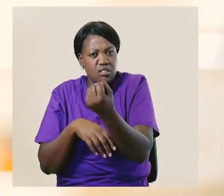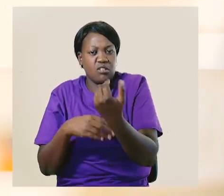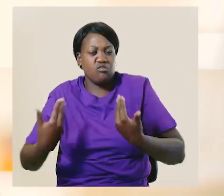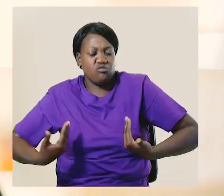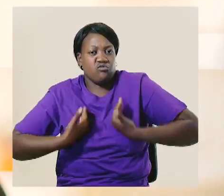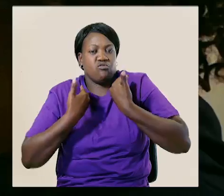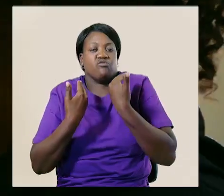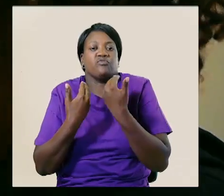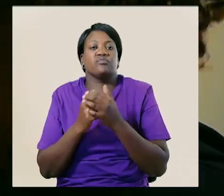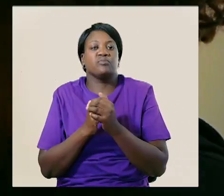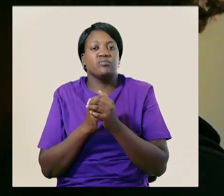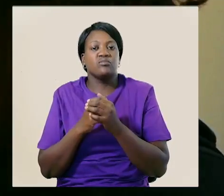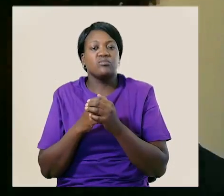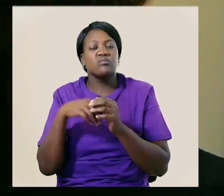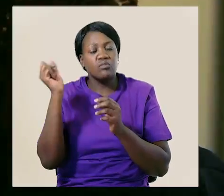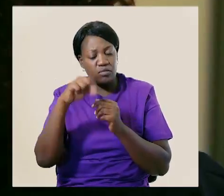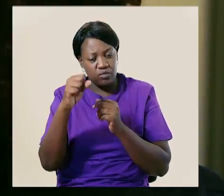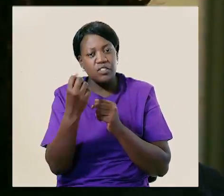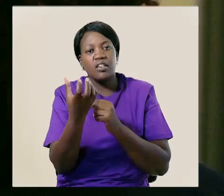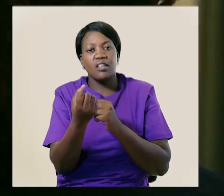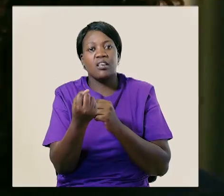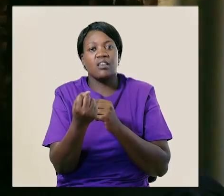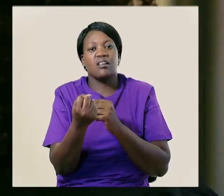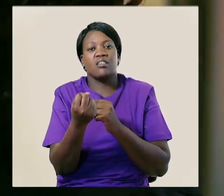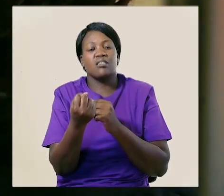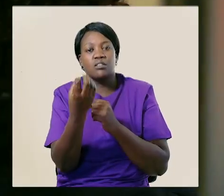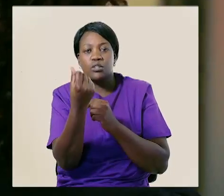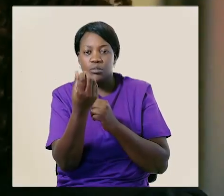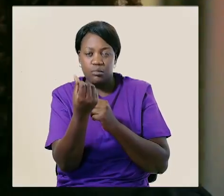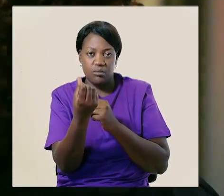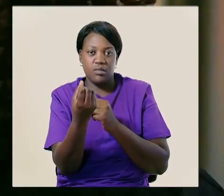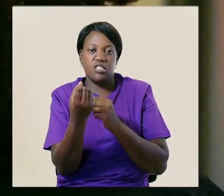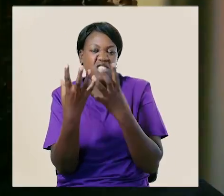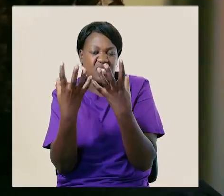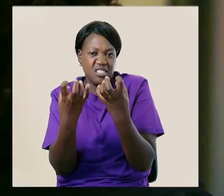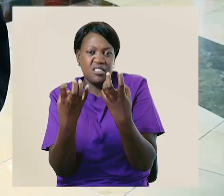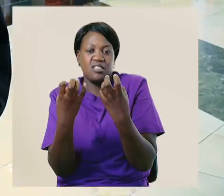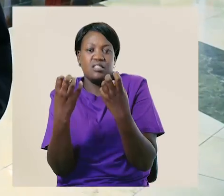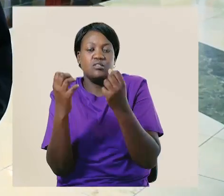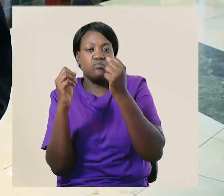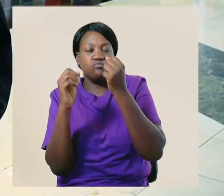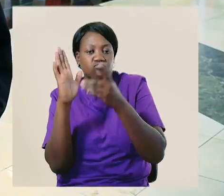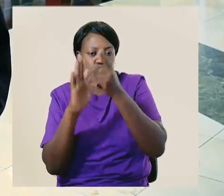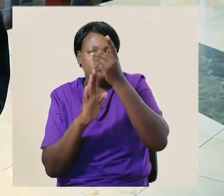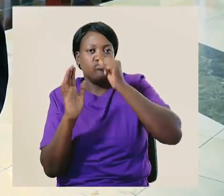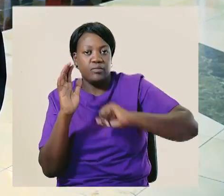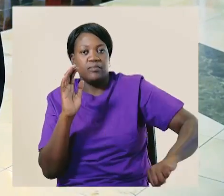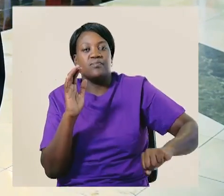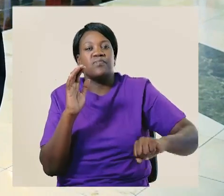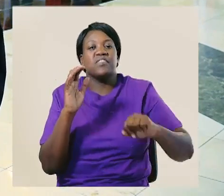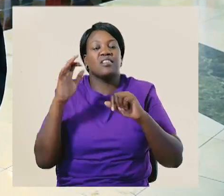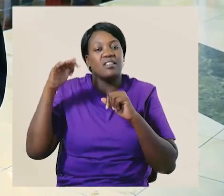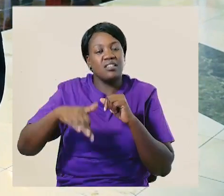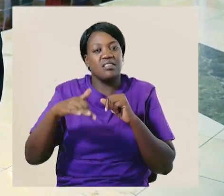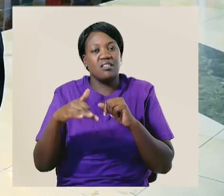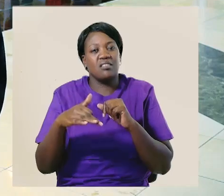home. I think we have the capital that we need to develop this land. Because Namibia is